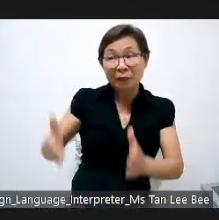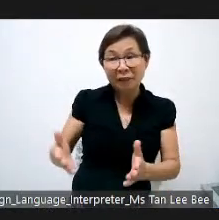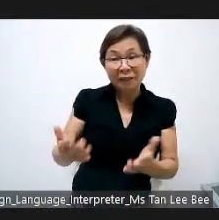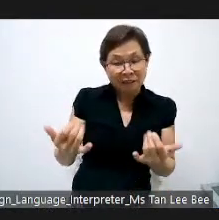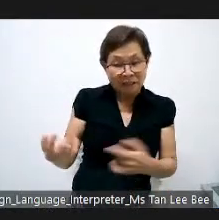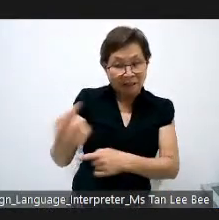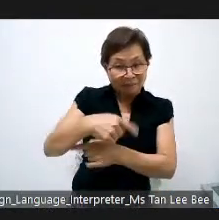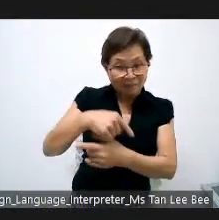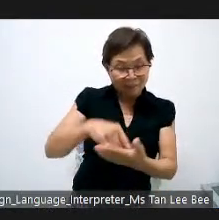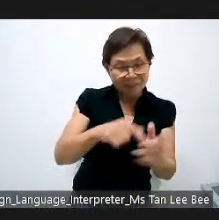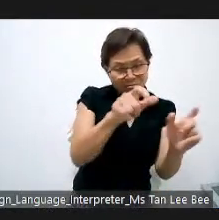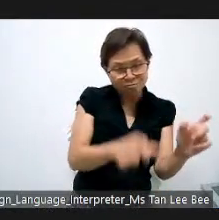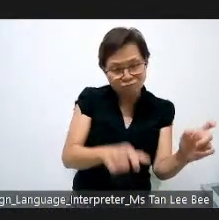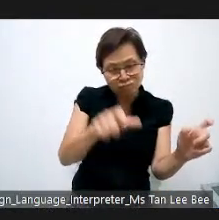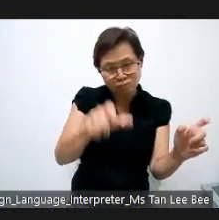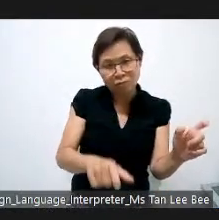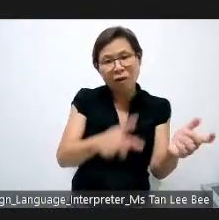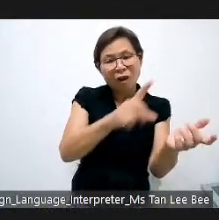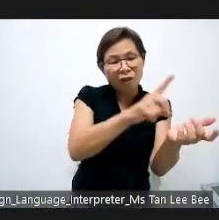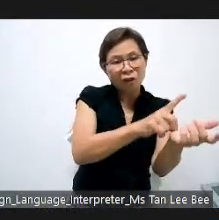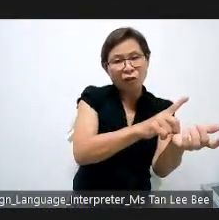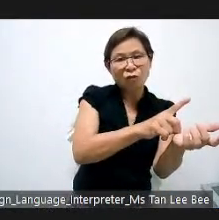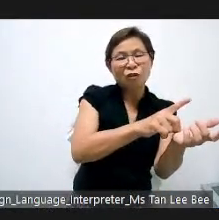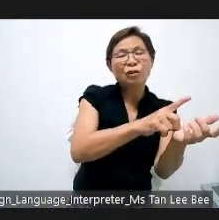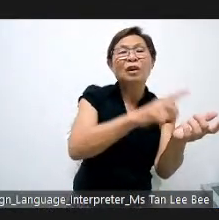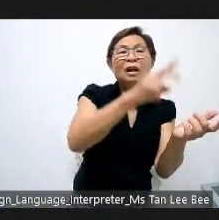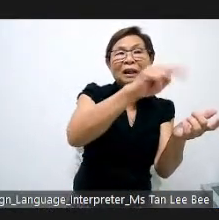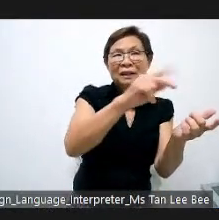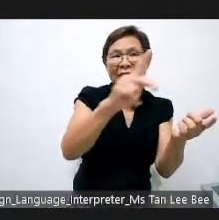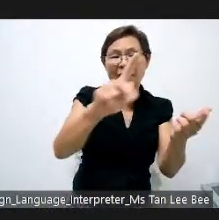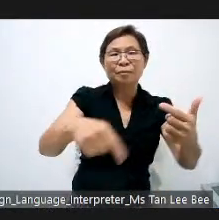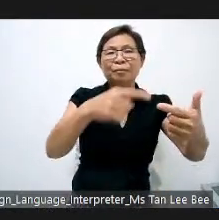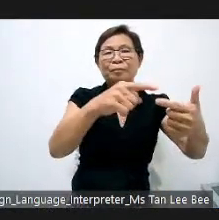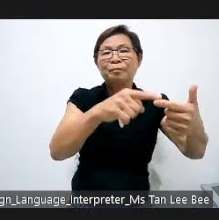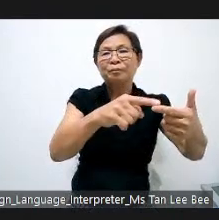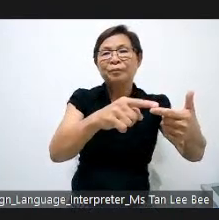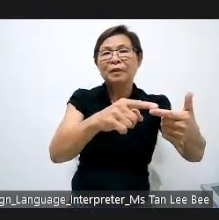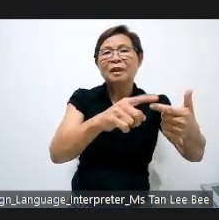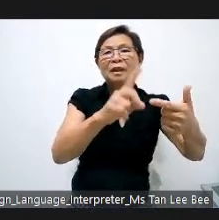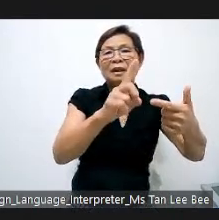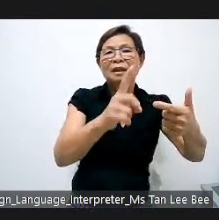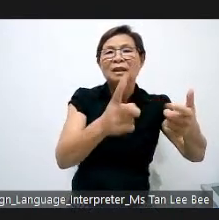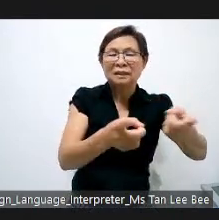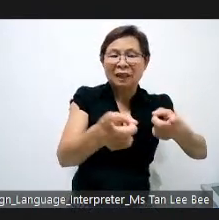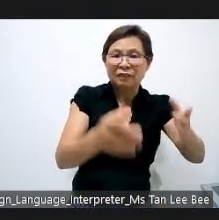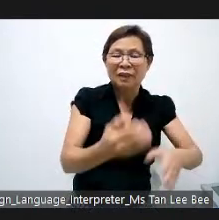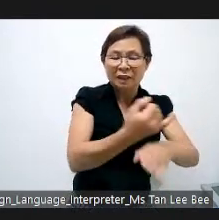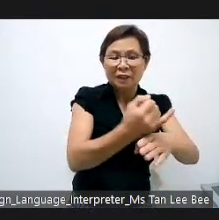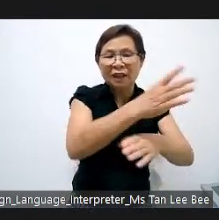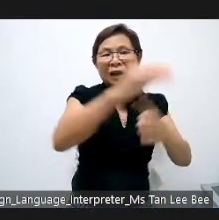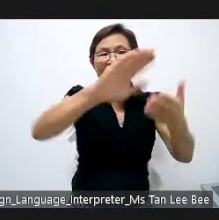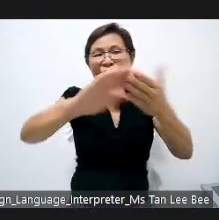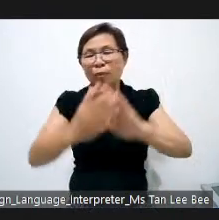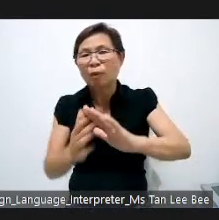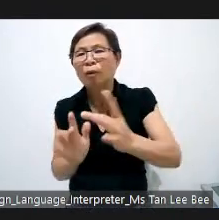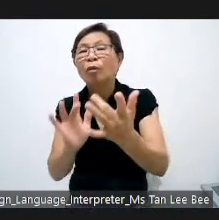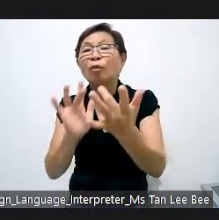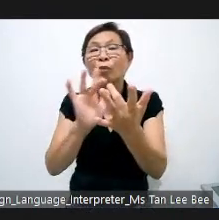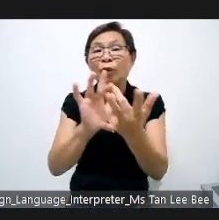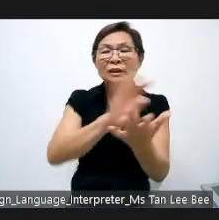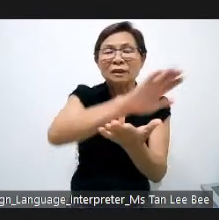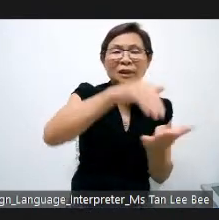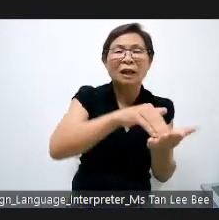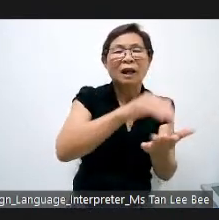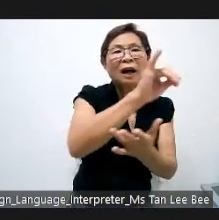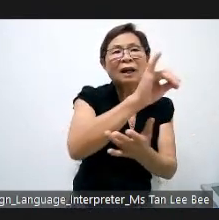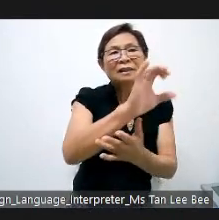today, Associate Professor Dr. Nik Hishamuddin Muhammad Noor, Director Industry and Community Relations Centre